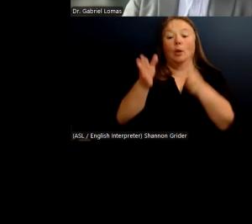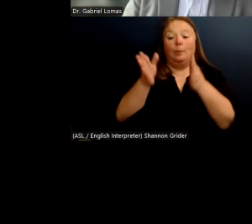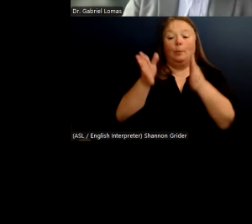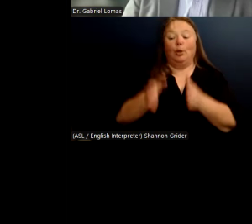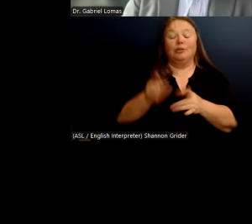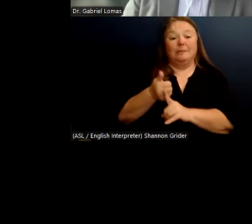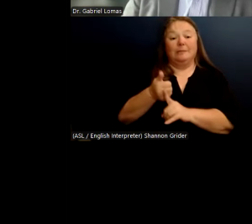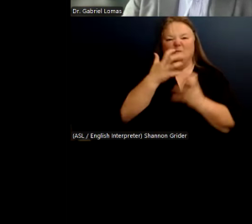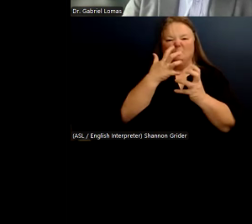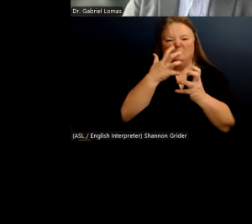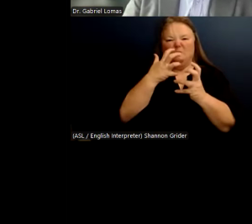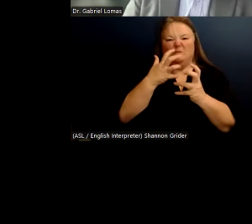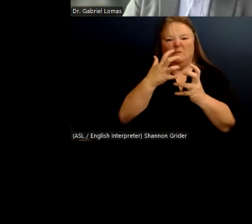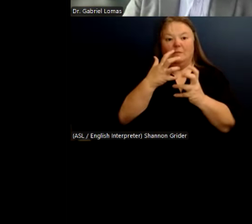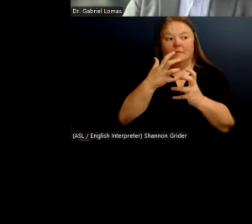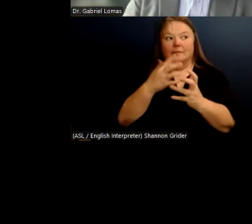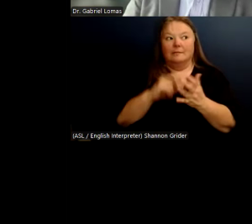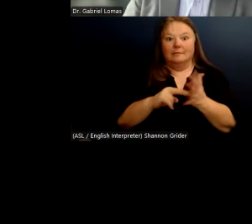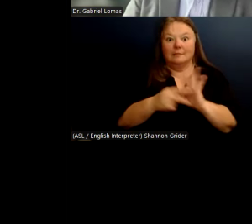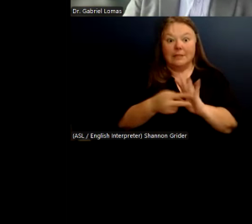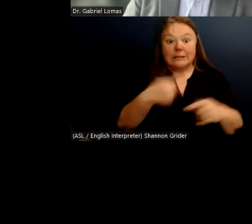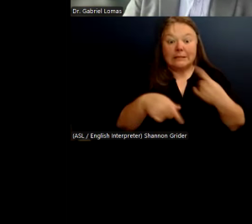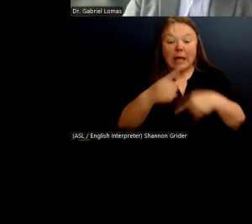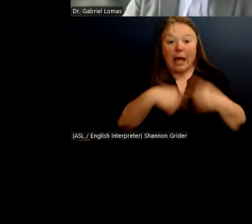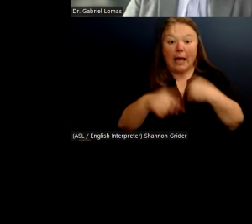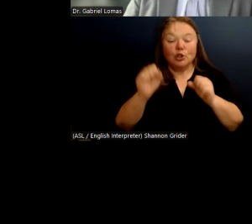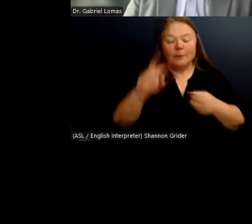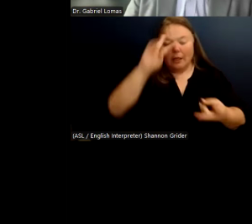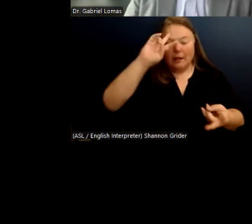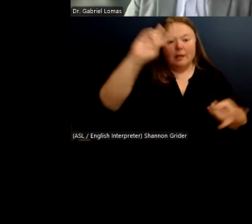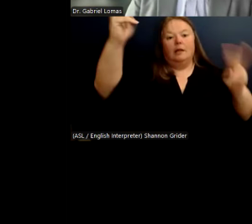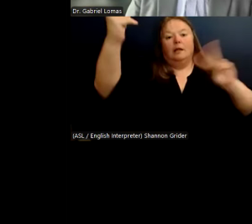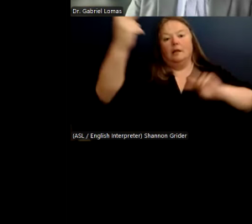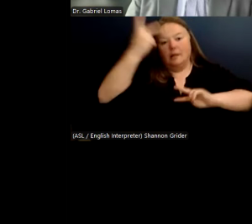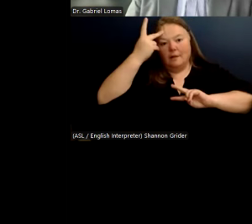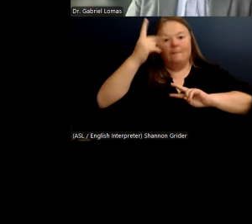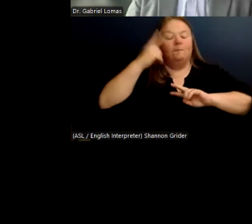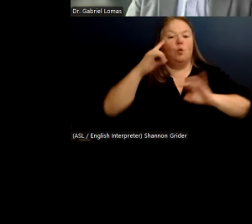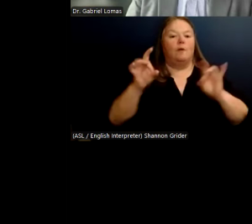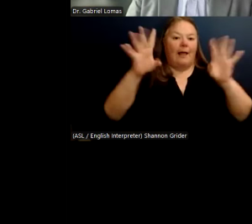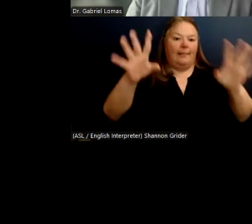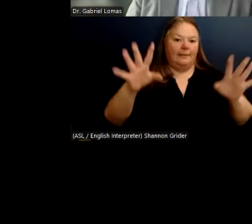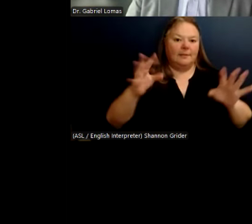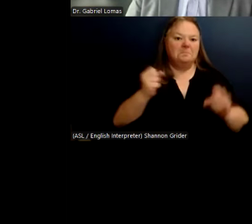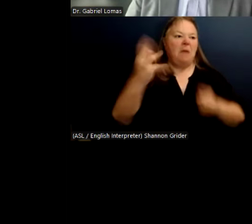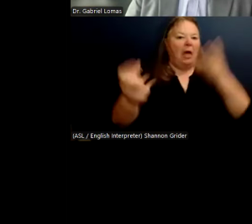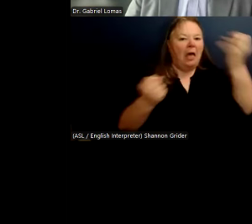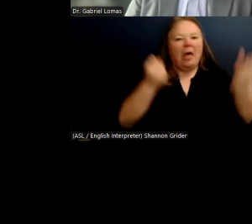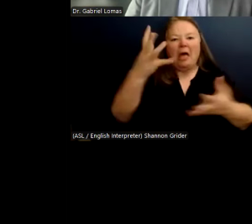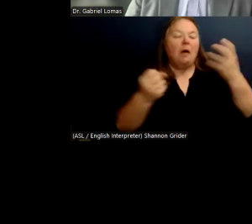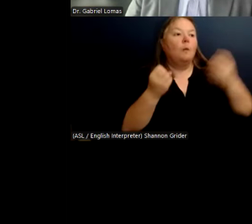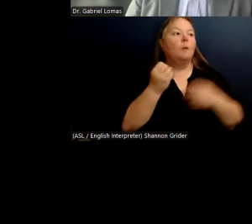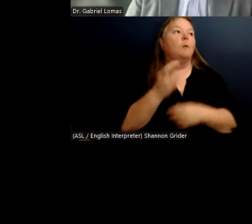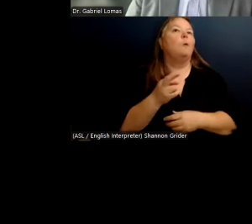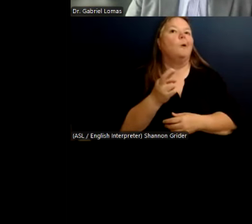agitated, that sign language can sometimes be misinterpreted for violence or for